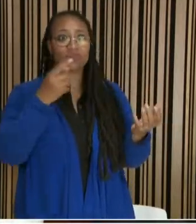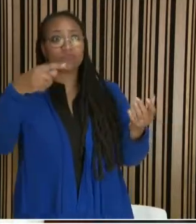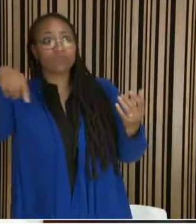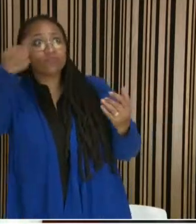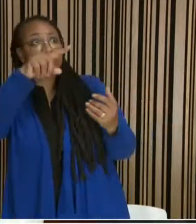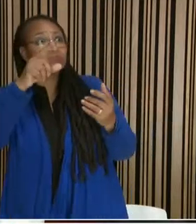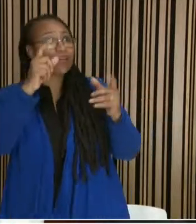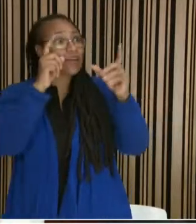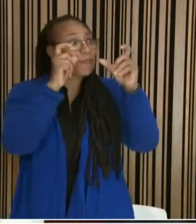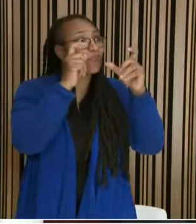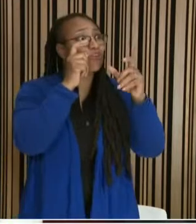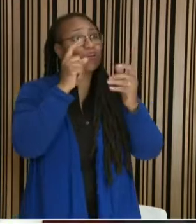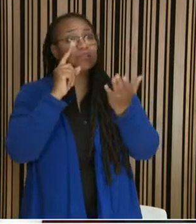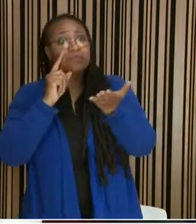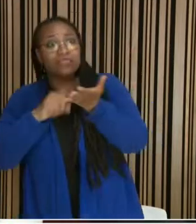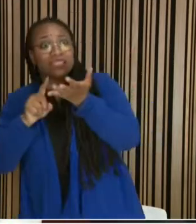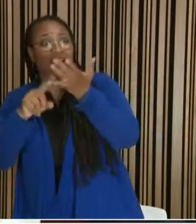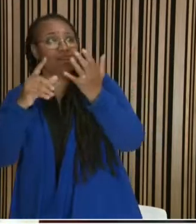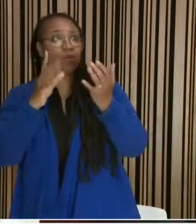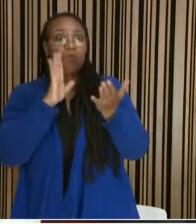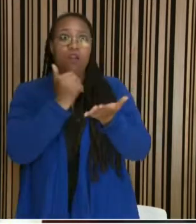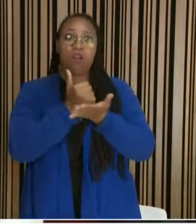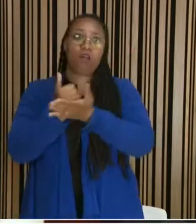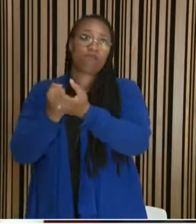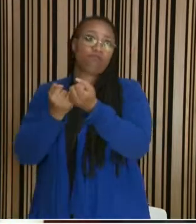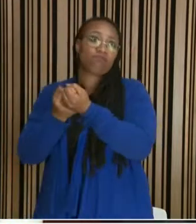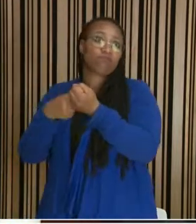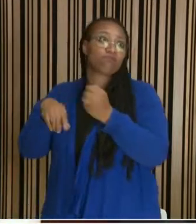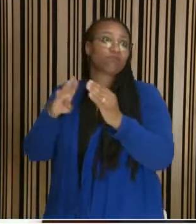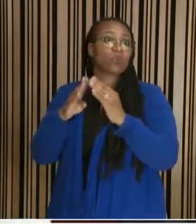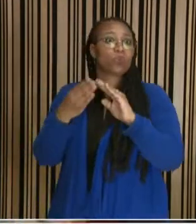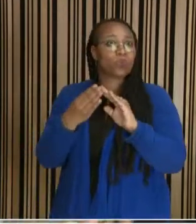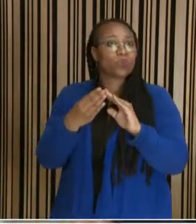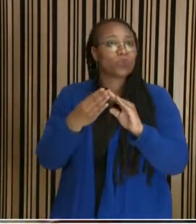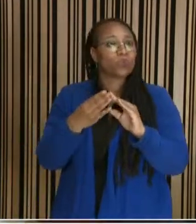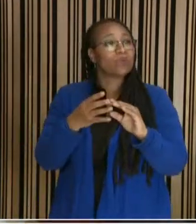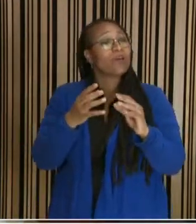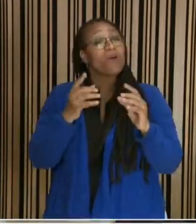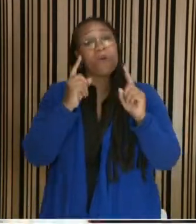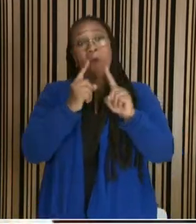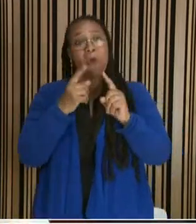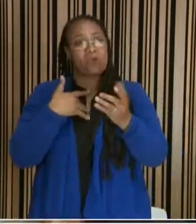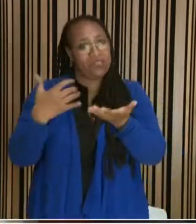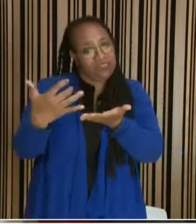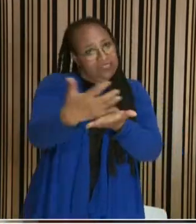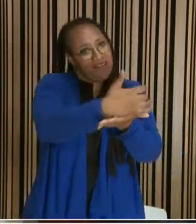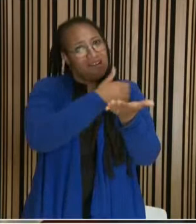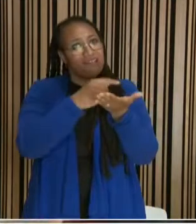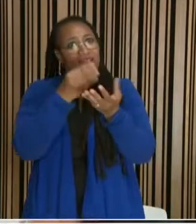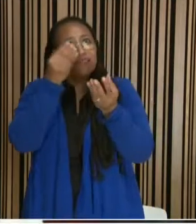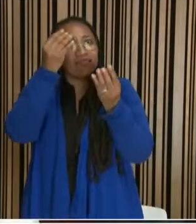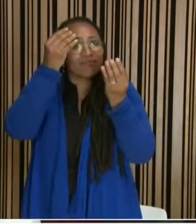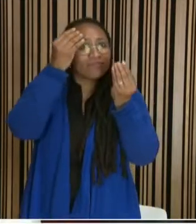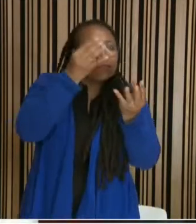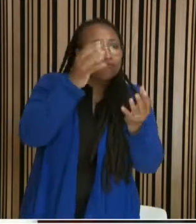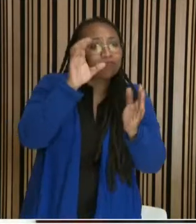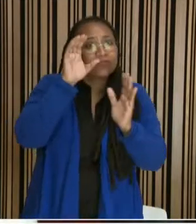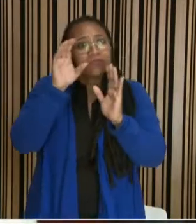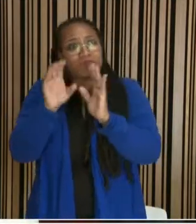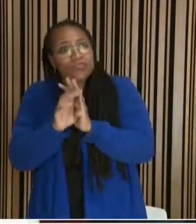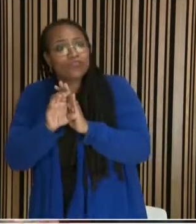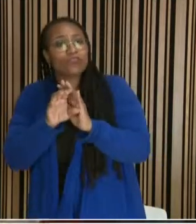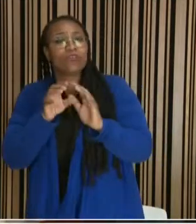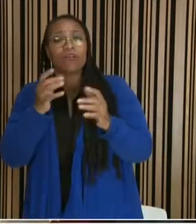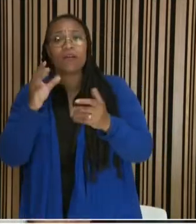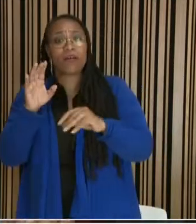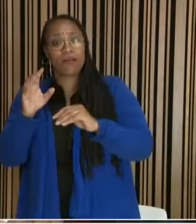that that we're going to release to the community, we're going through combing for video today, checking metro buses that were in the area, that kind of thing,